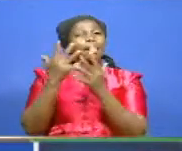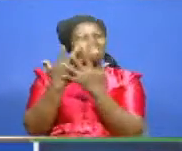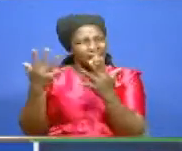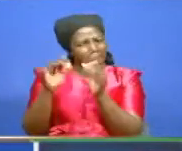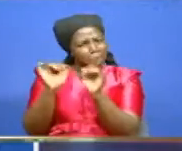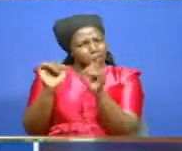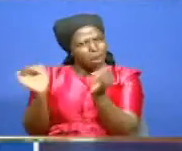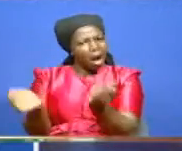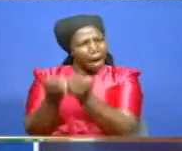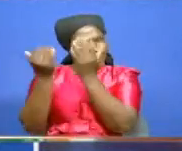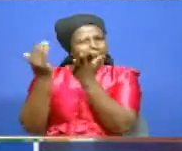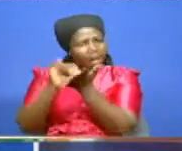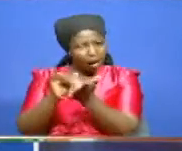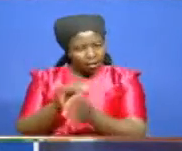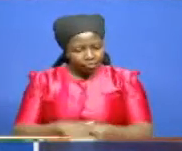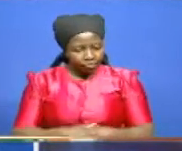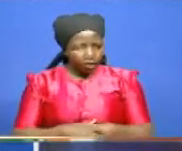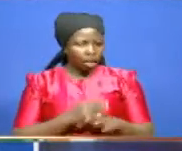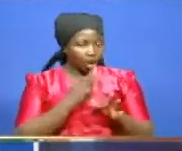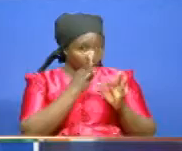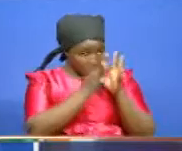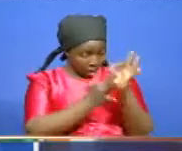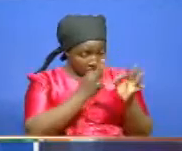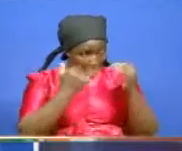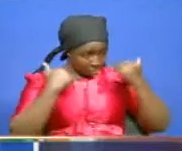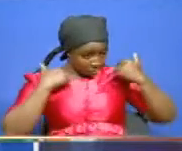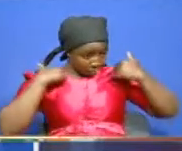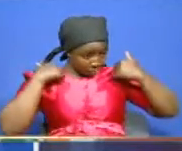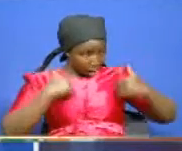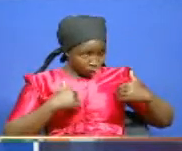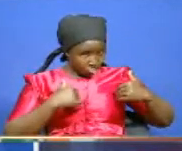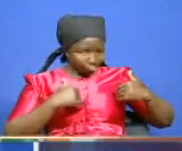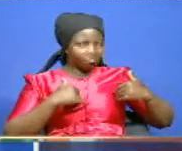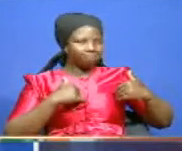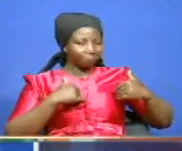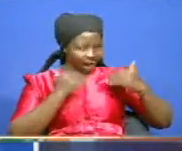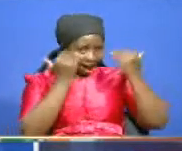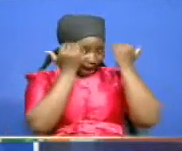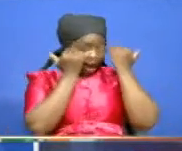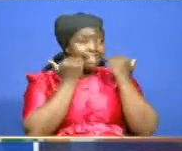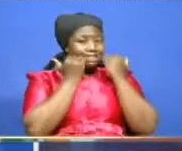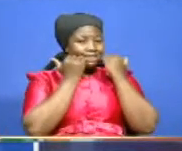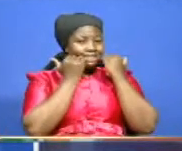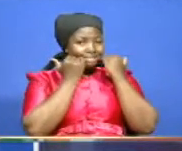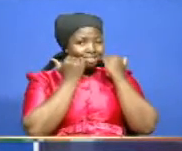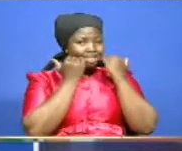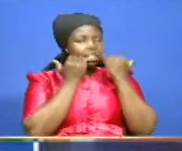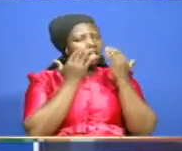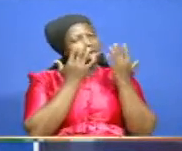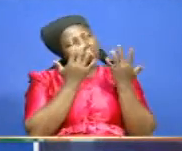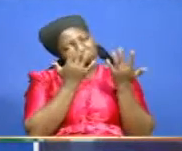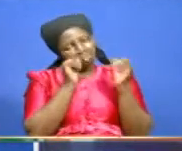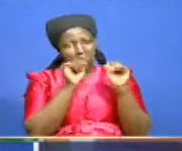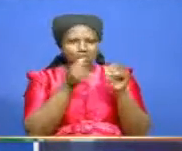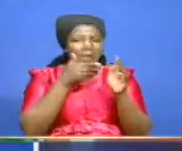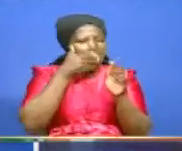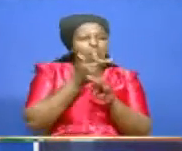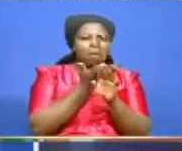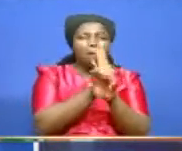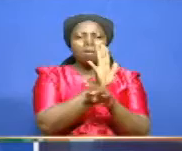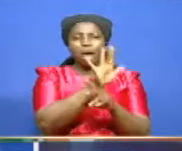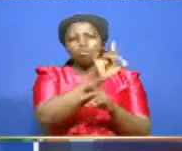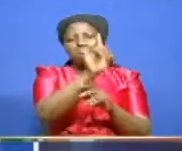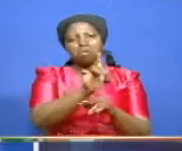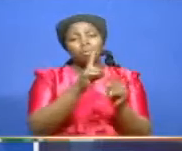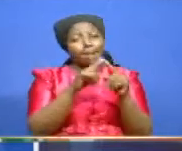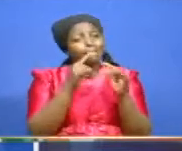may happen? If I was the magistrate, perhaps some of your questions would have been relevant.